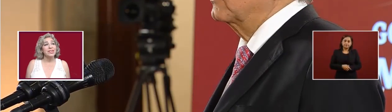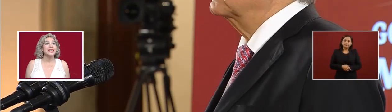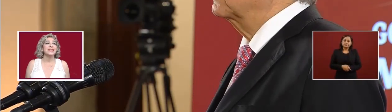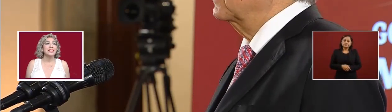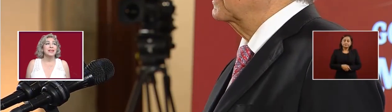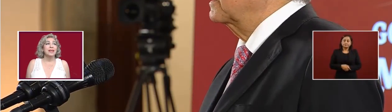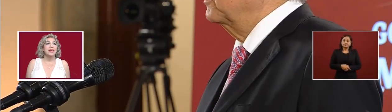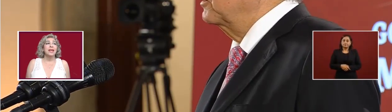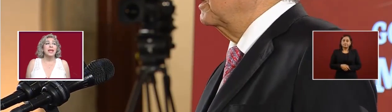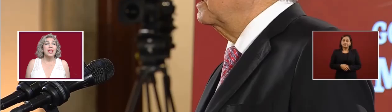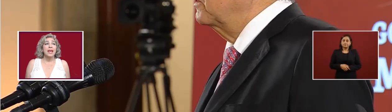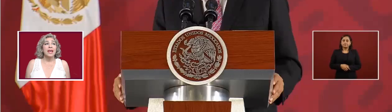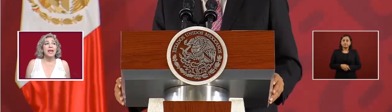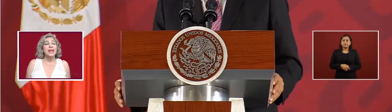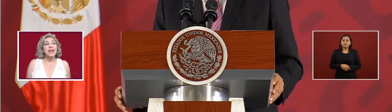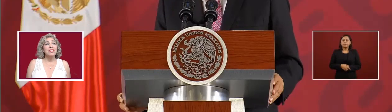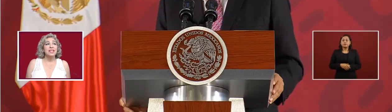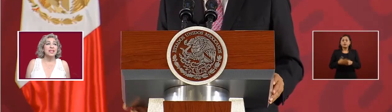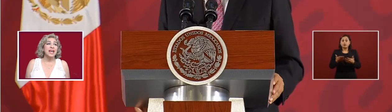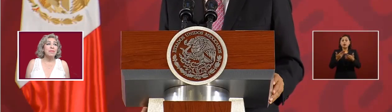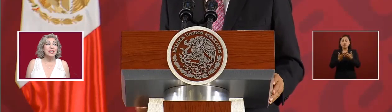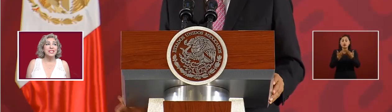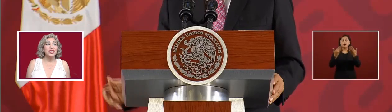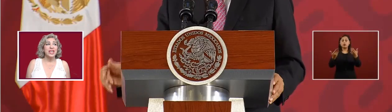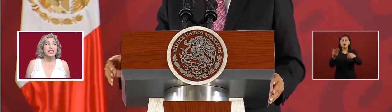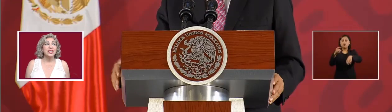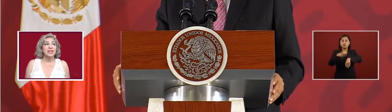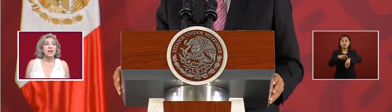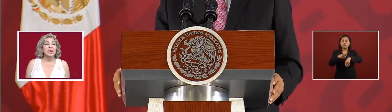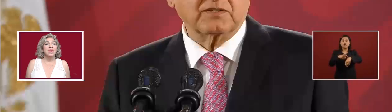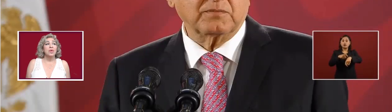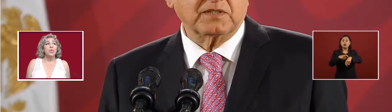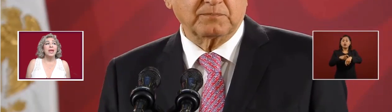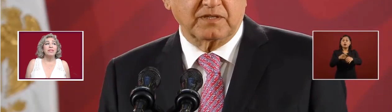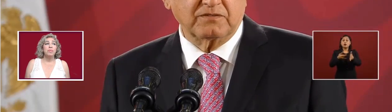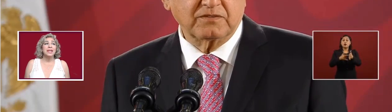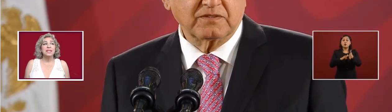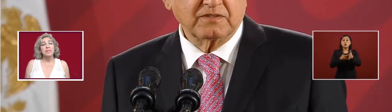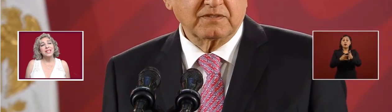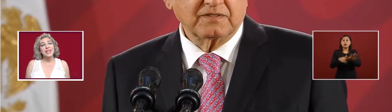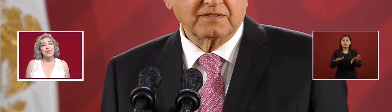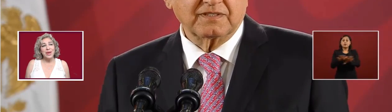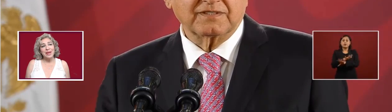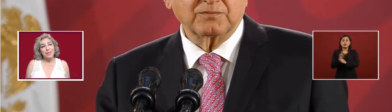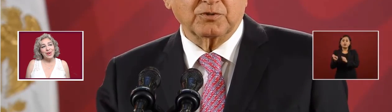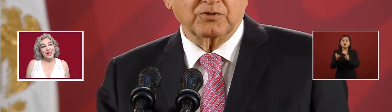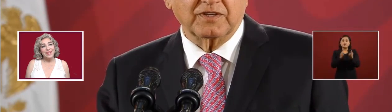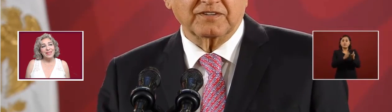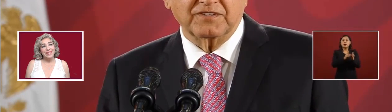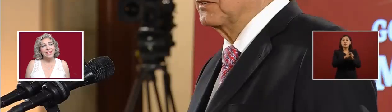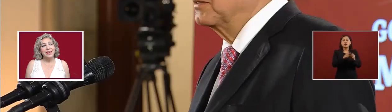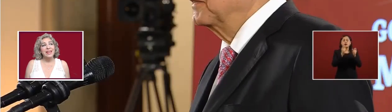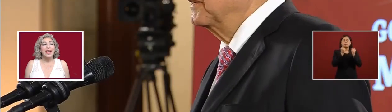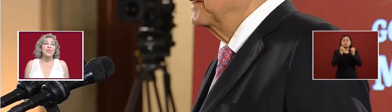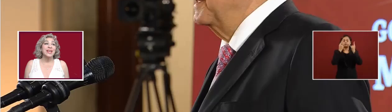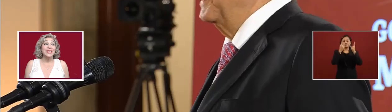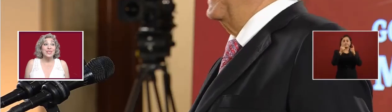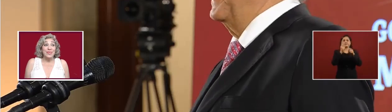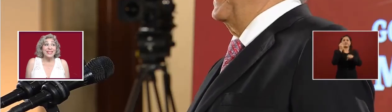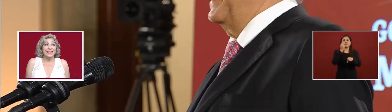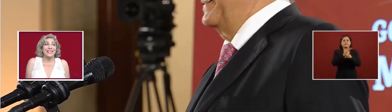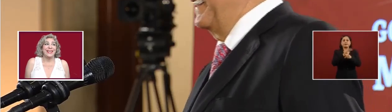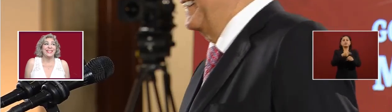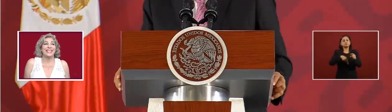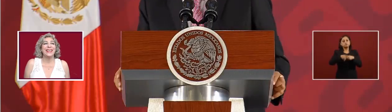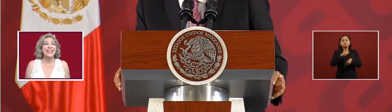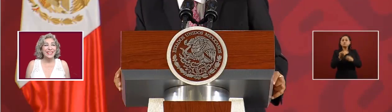resolve it. And now that the time has changed, we have a possibility to wake up earlier. and we can do